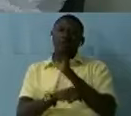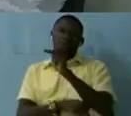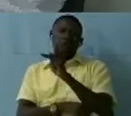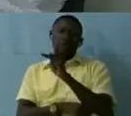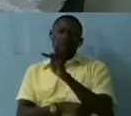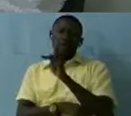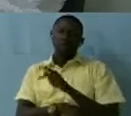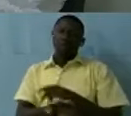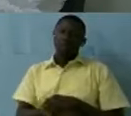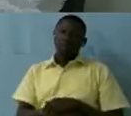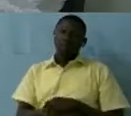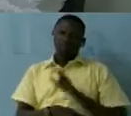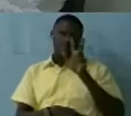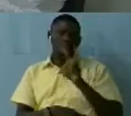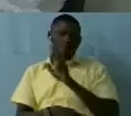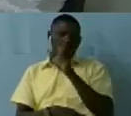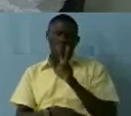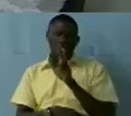speaker.